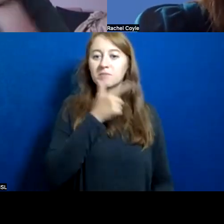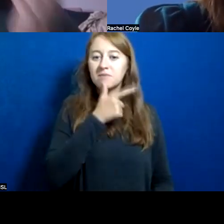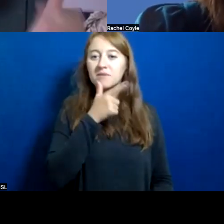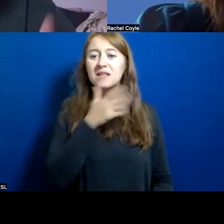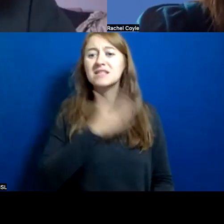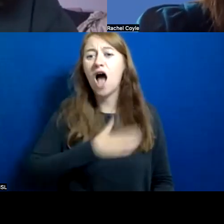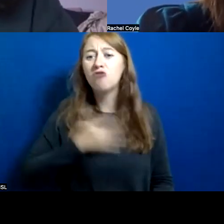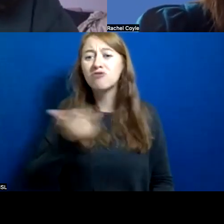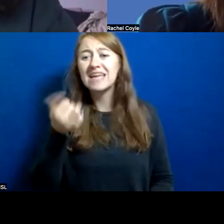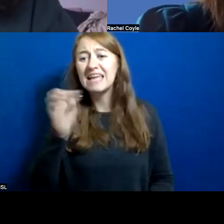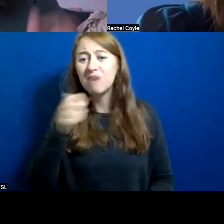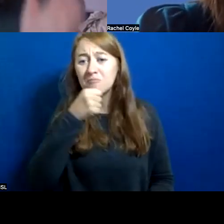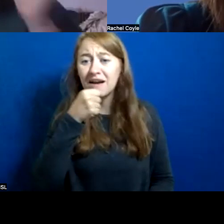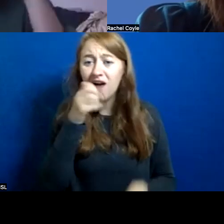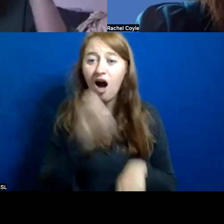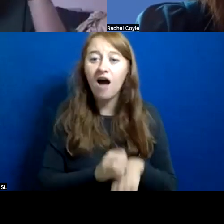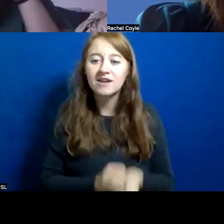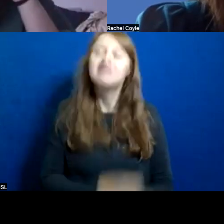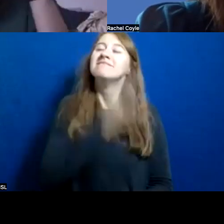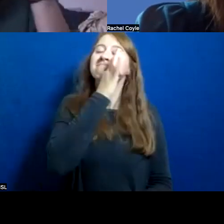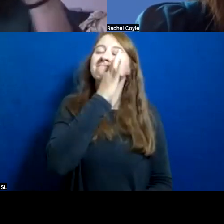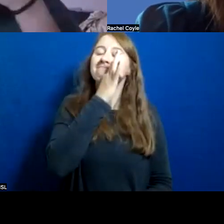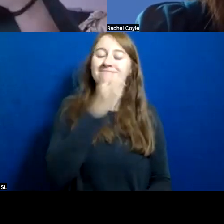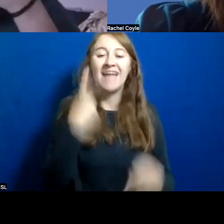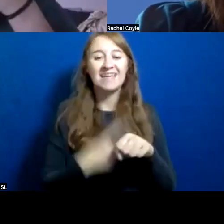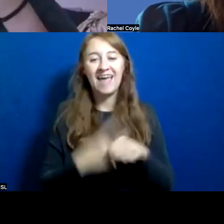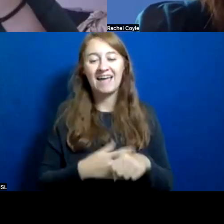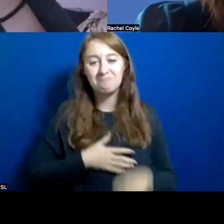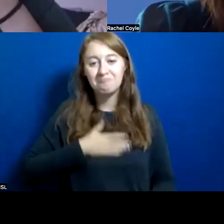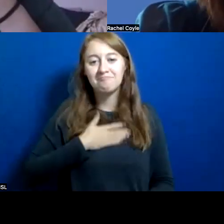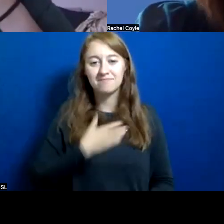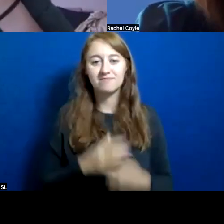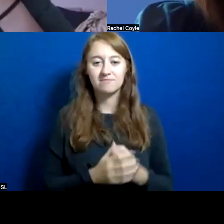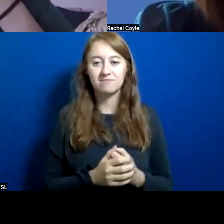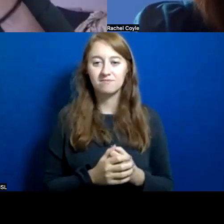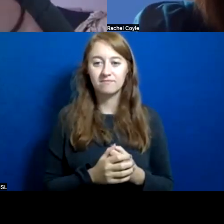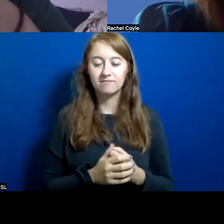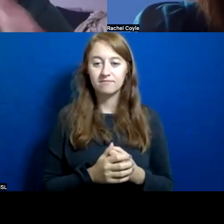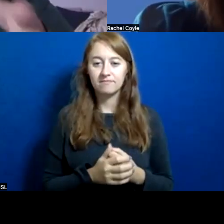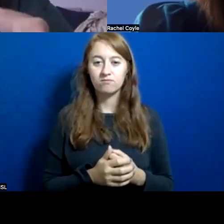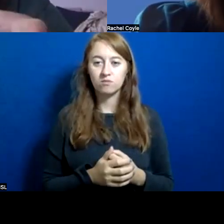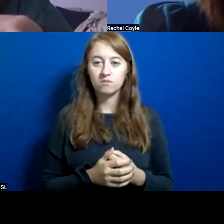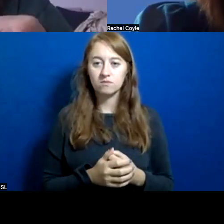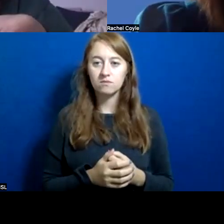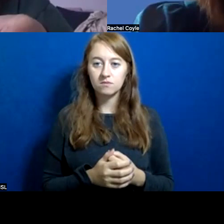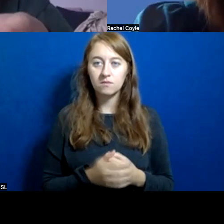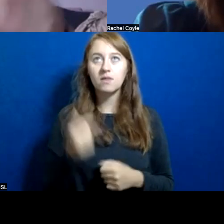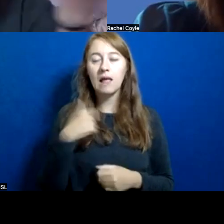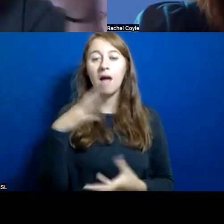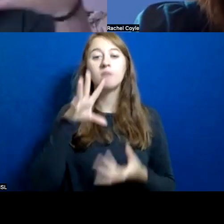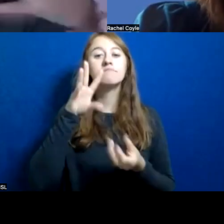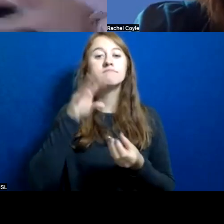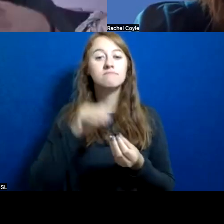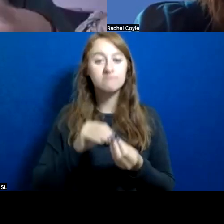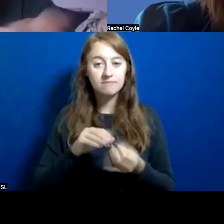Sorry, Aoife, microphone. Oh, again. So I guess my concluding remark would be,